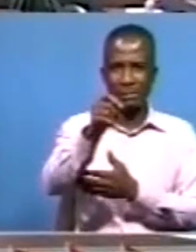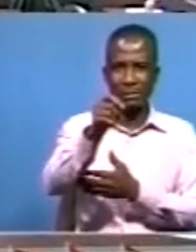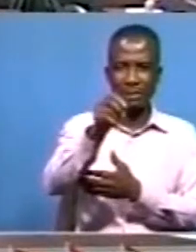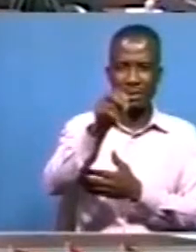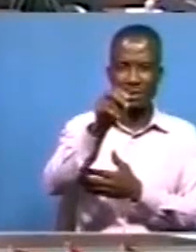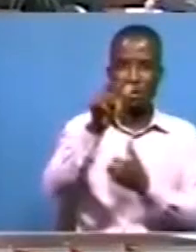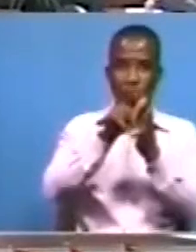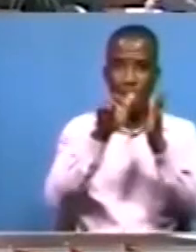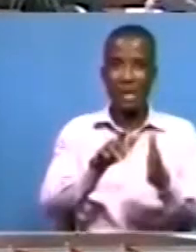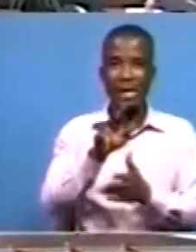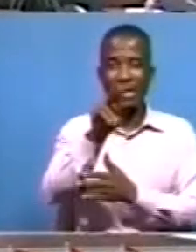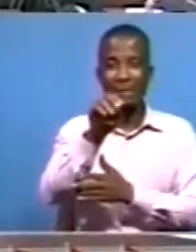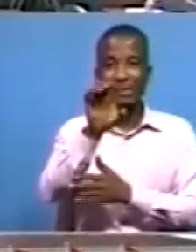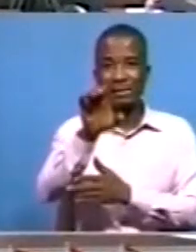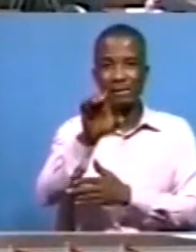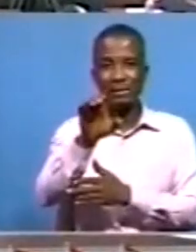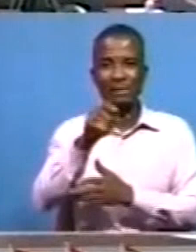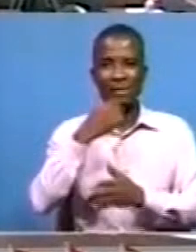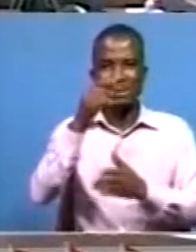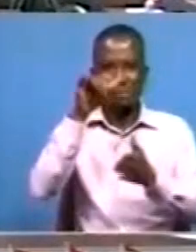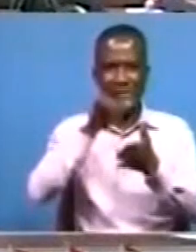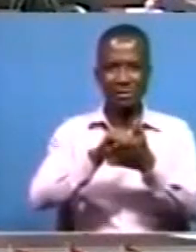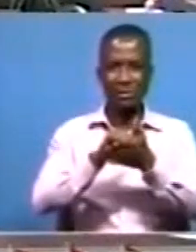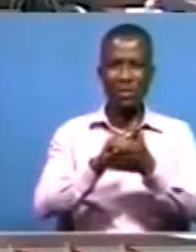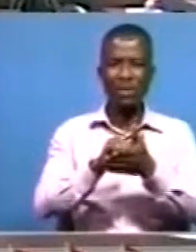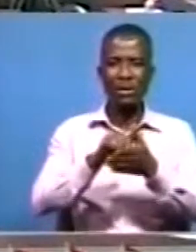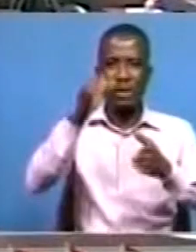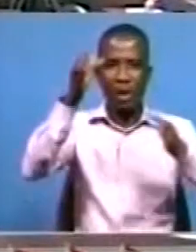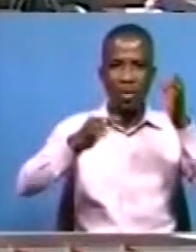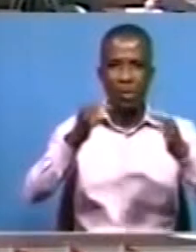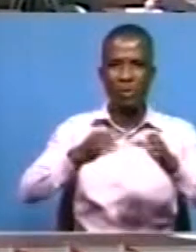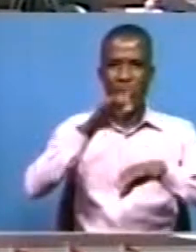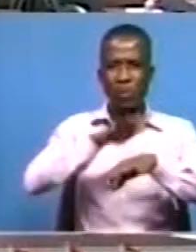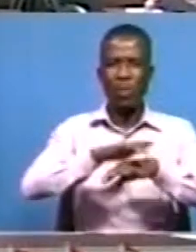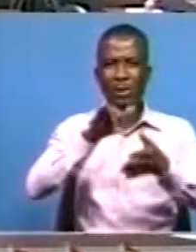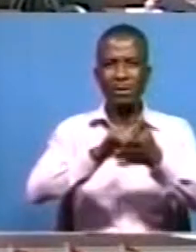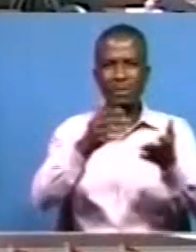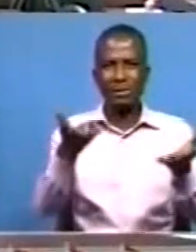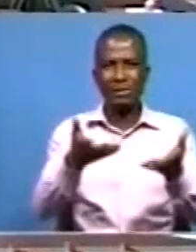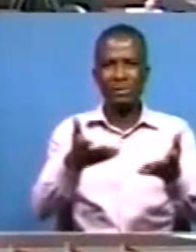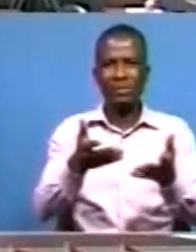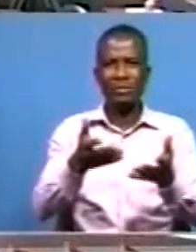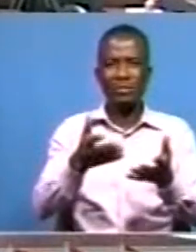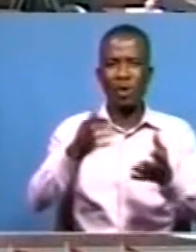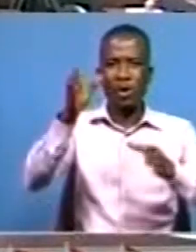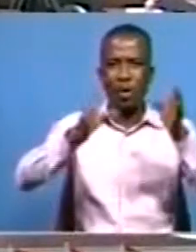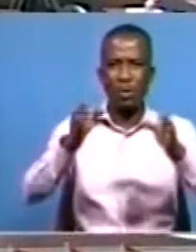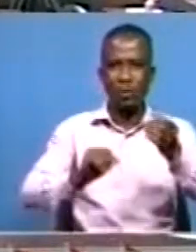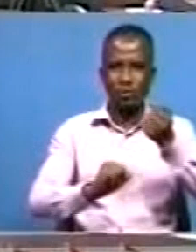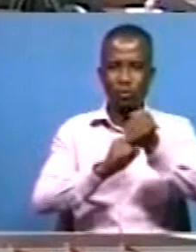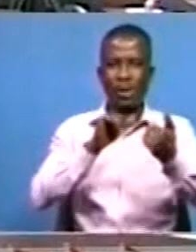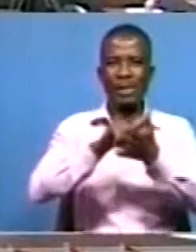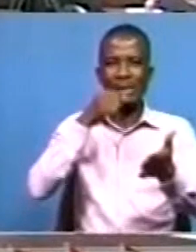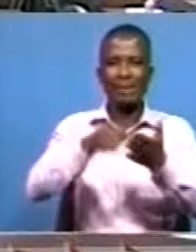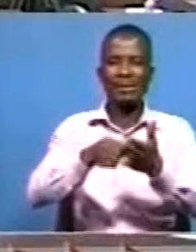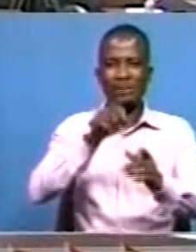submitted that he was invoking the inherent jurisdiction of the court on account of there being no specific rule of court to support the application